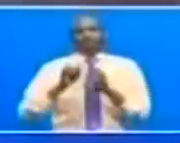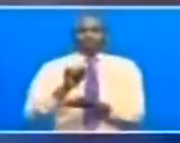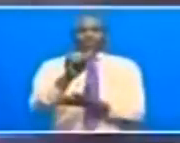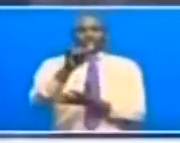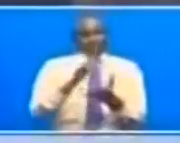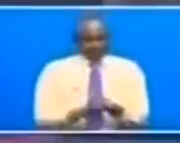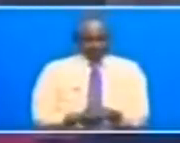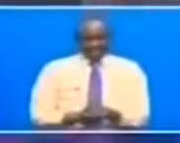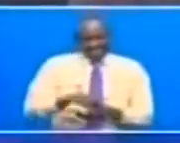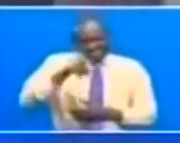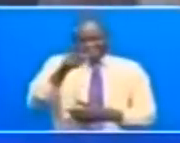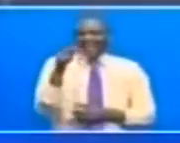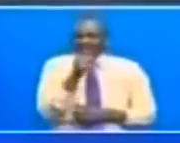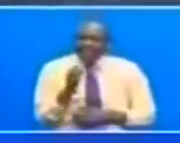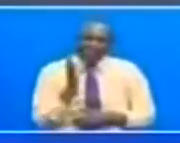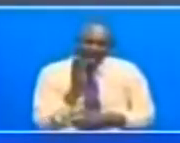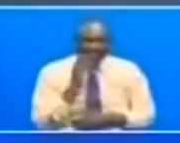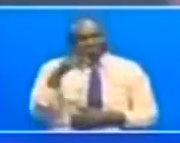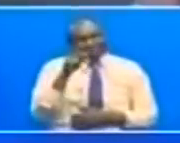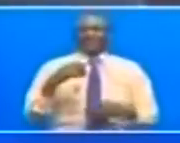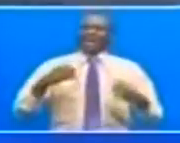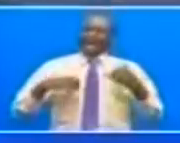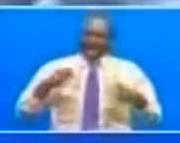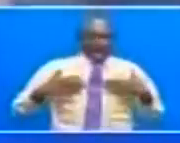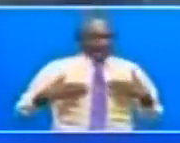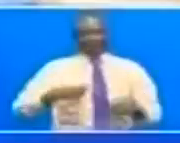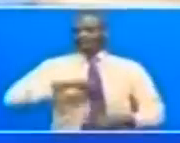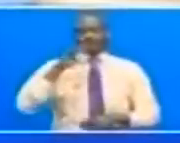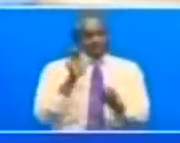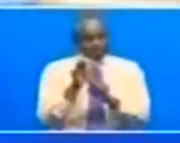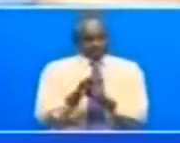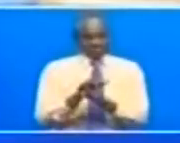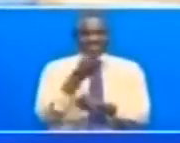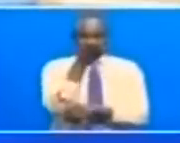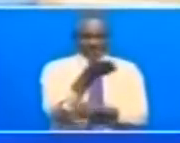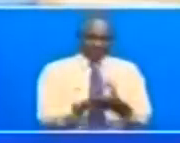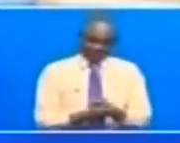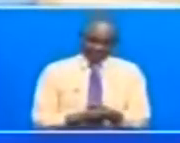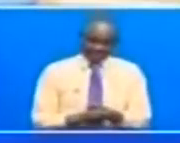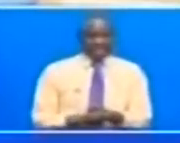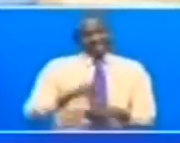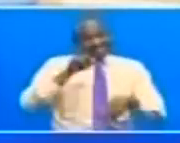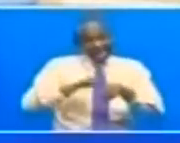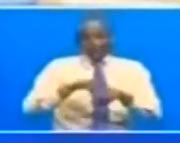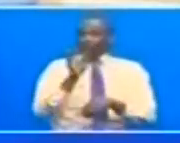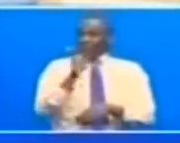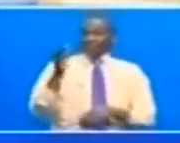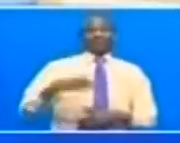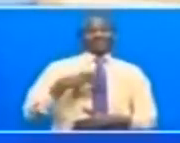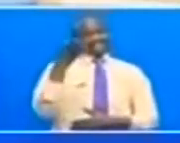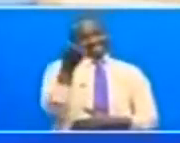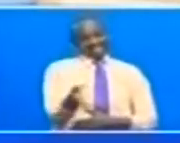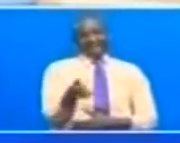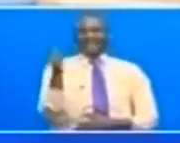was one very proud grandma that returned to her Kogelo home in Siaya County. President Barack Obama's recent visit to Kenya has left